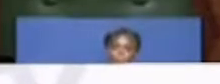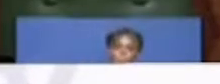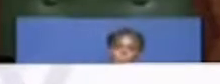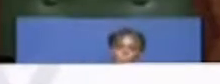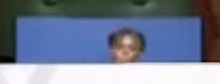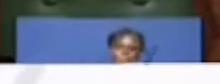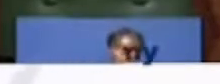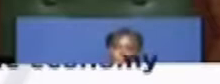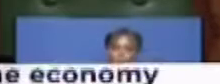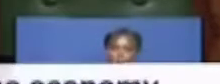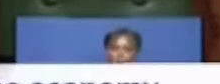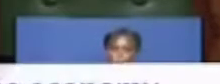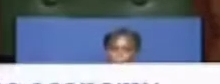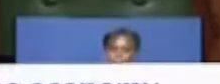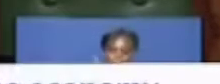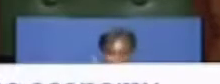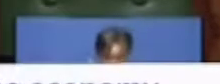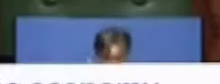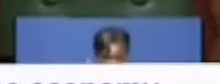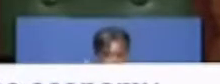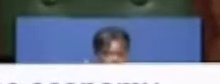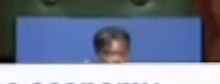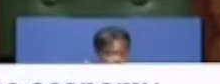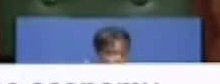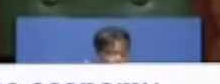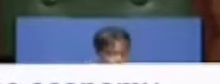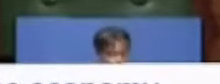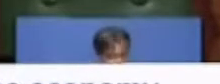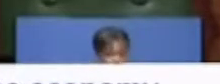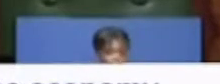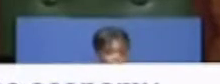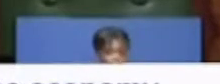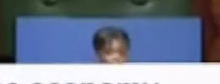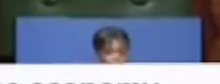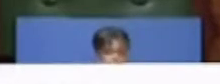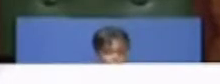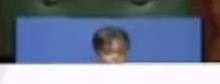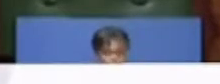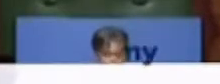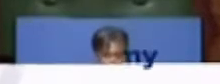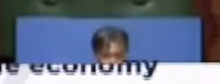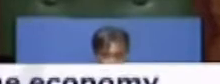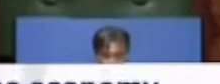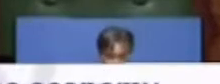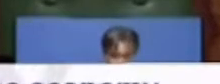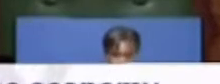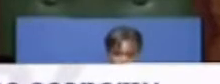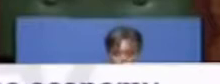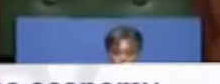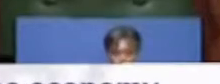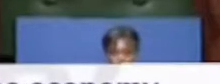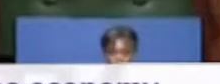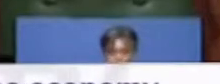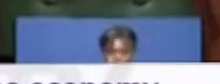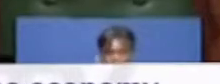which is so far conclusively institutionalized the reforms of the